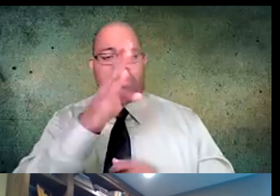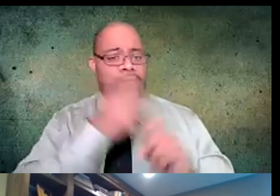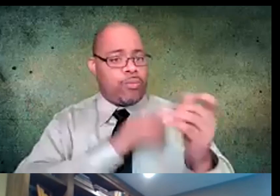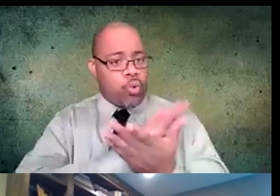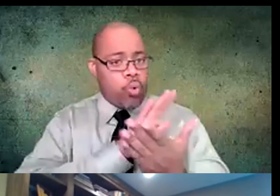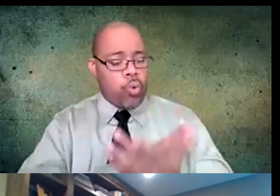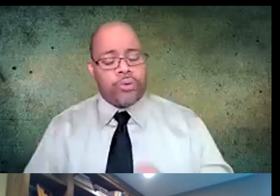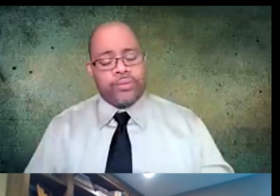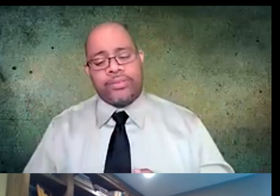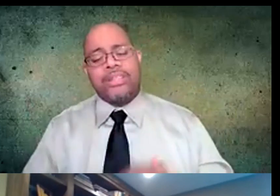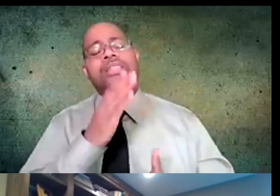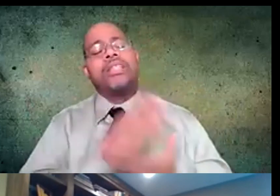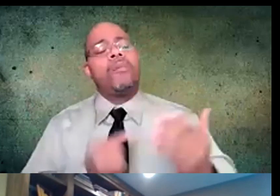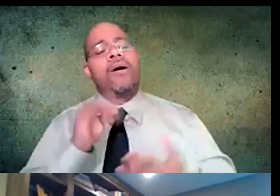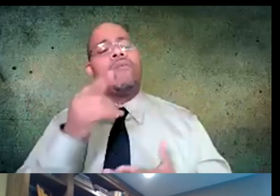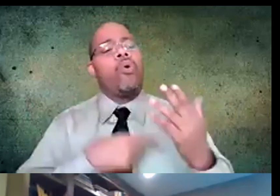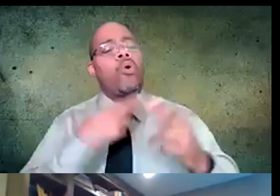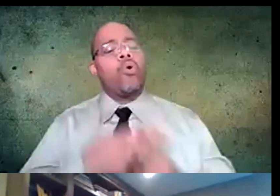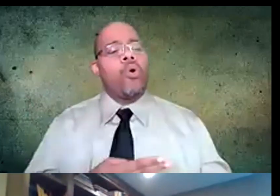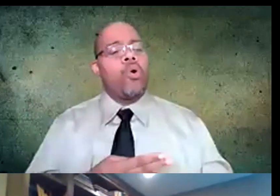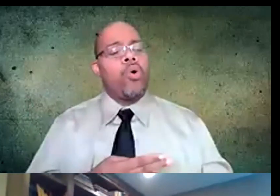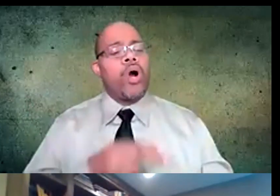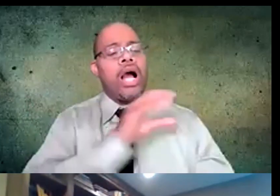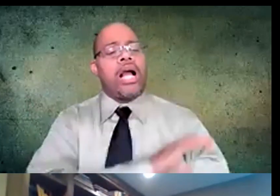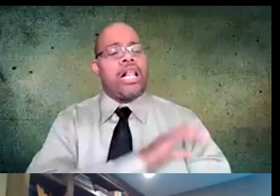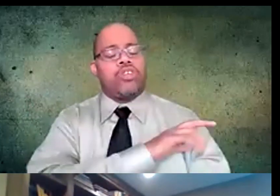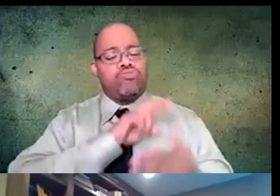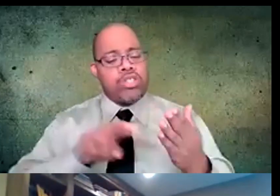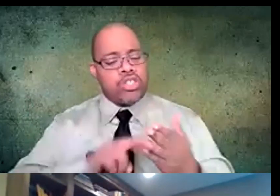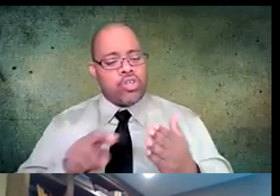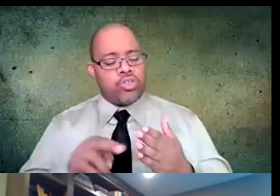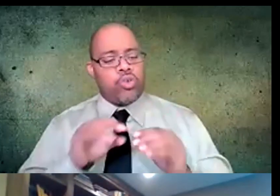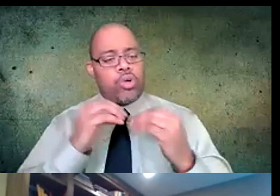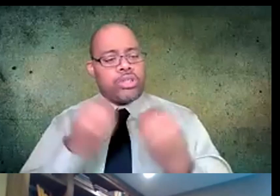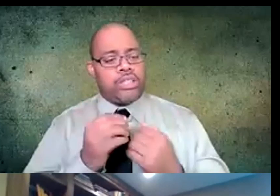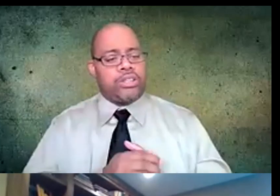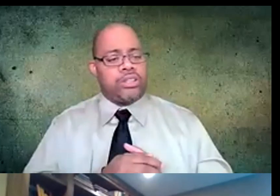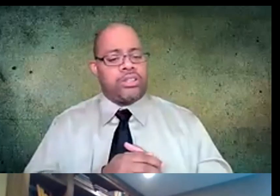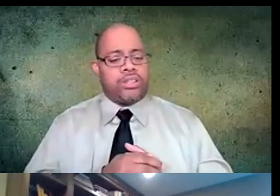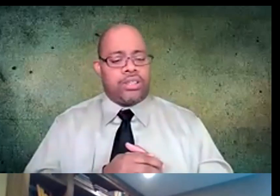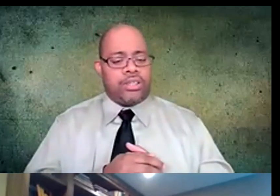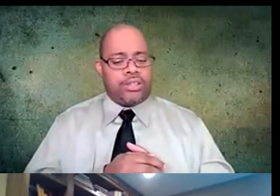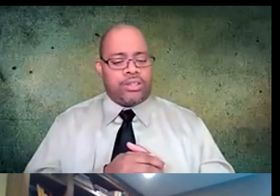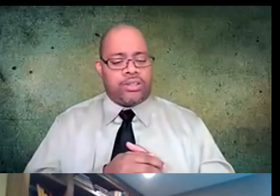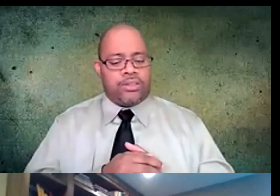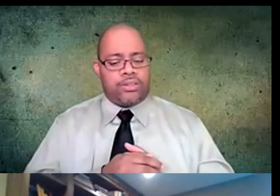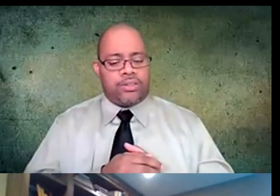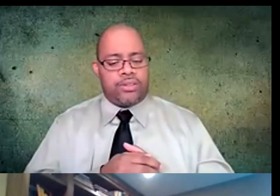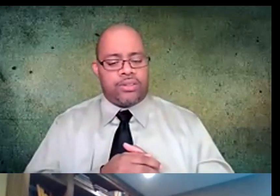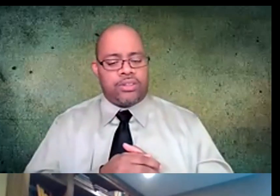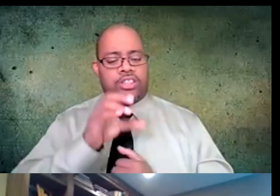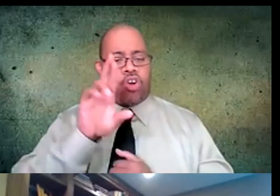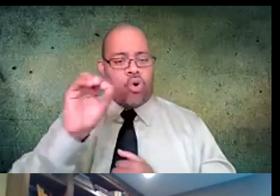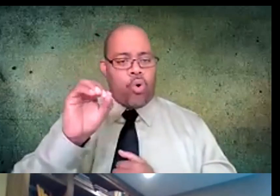school, some of the what we call clinical research organizations, CRO, they tend